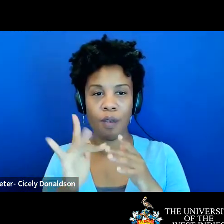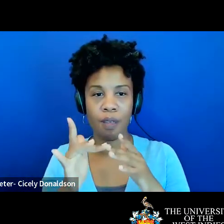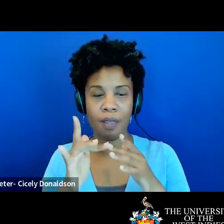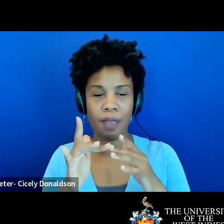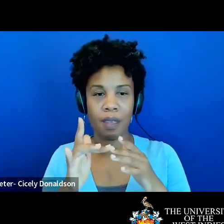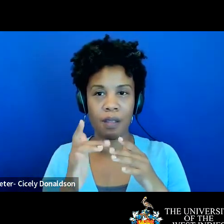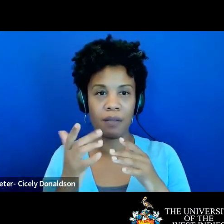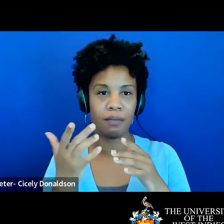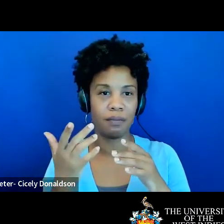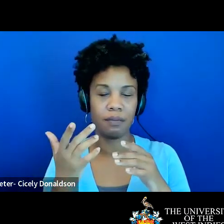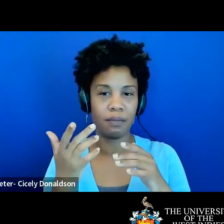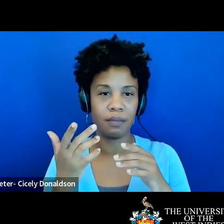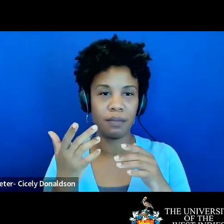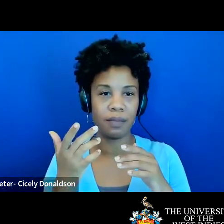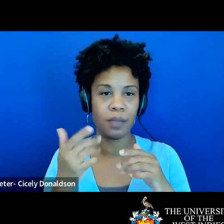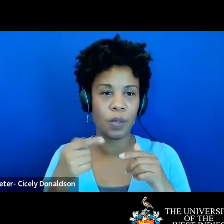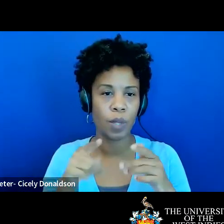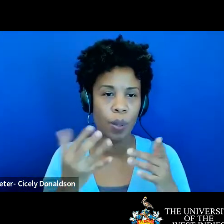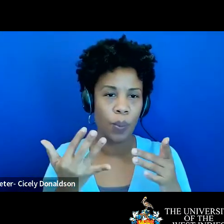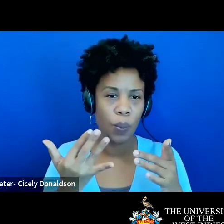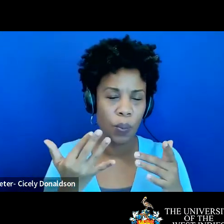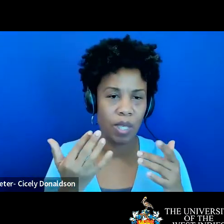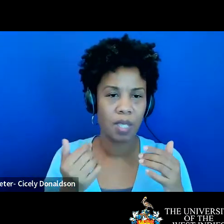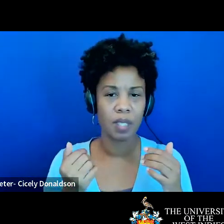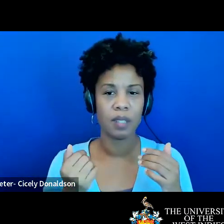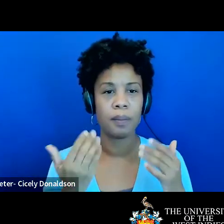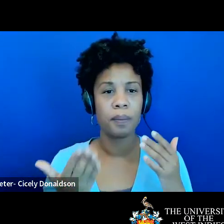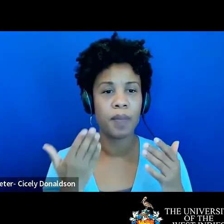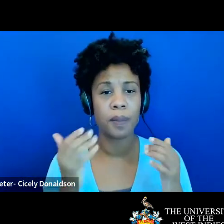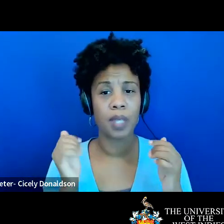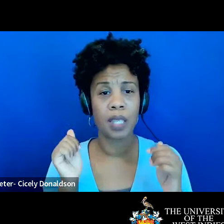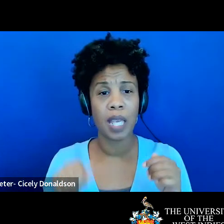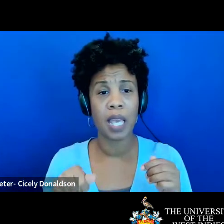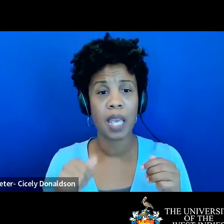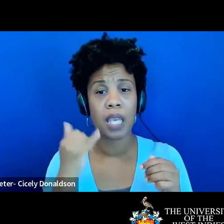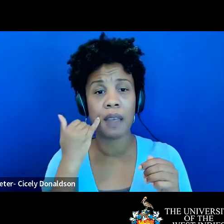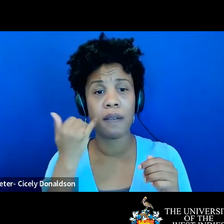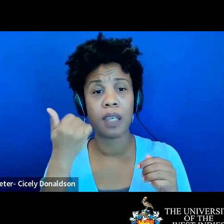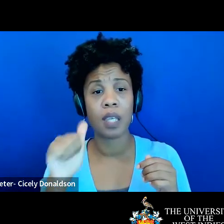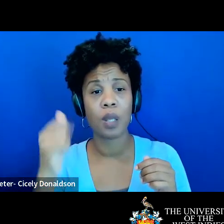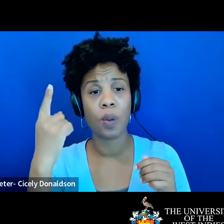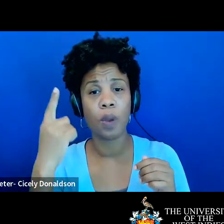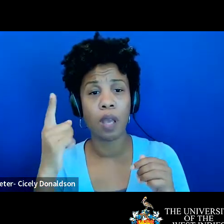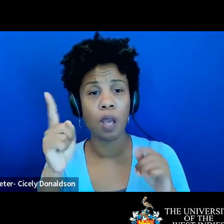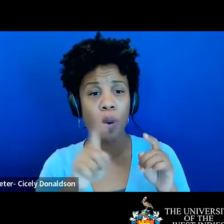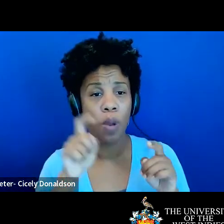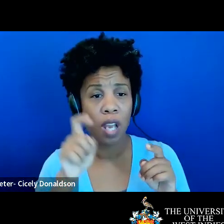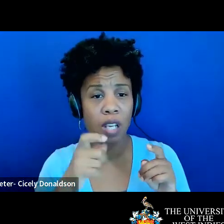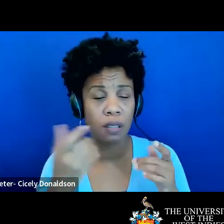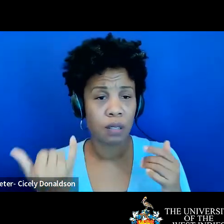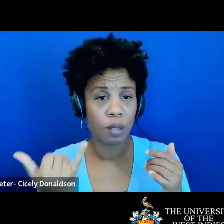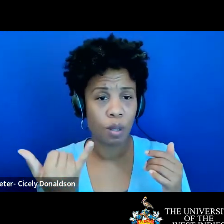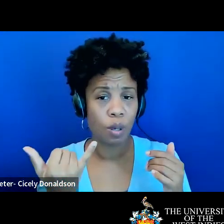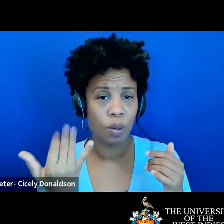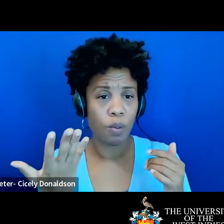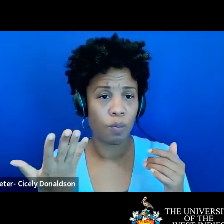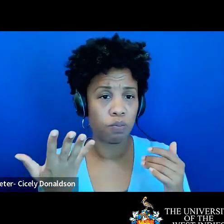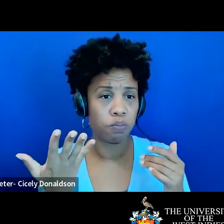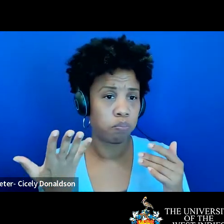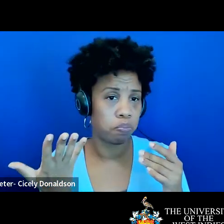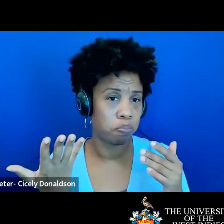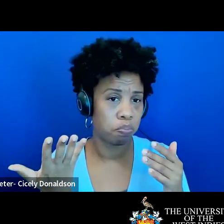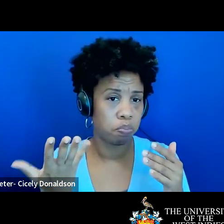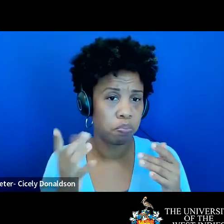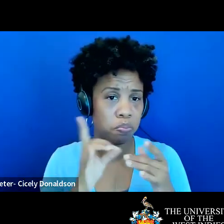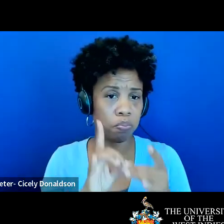use this time while we wait to facilitate any questions that the participants want to raise in terms of the